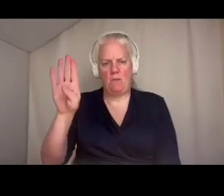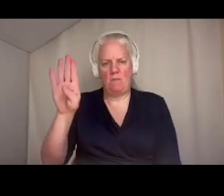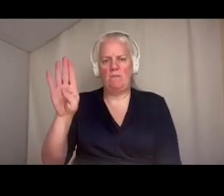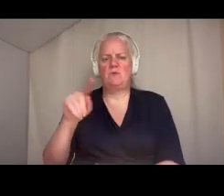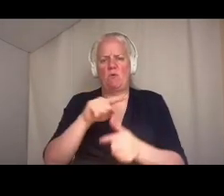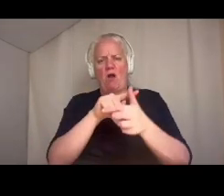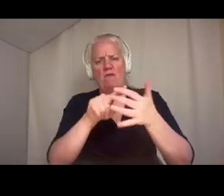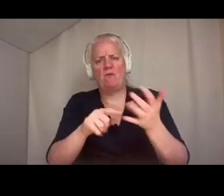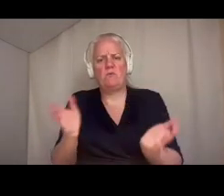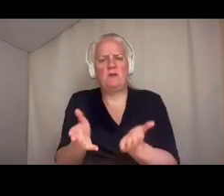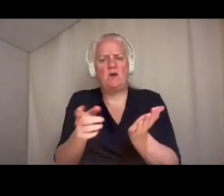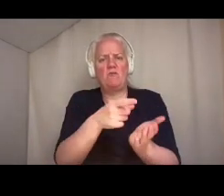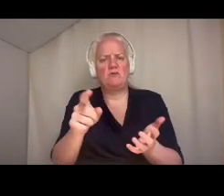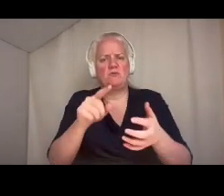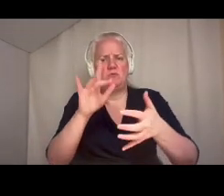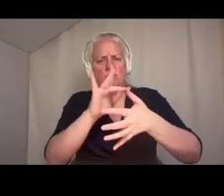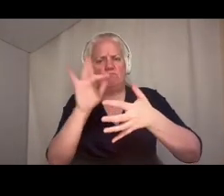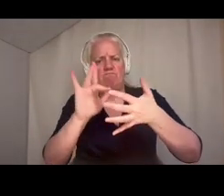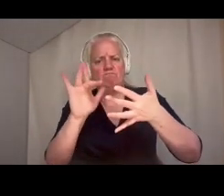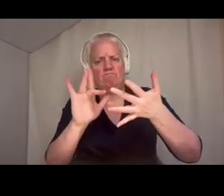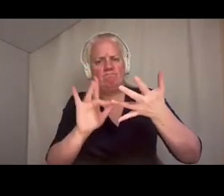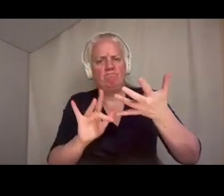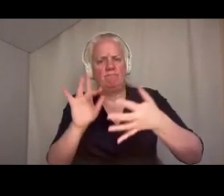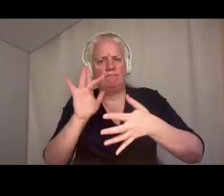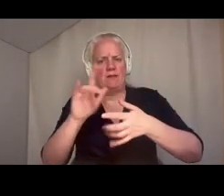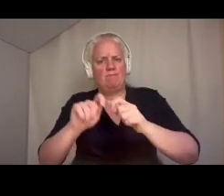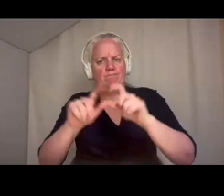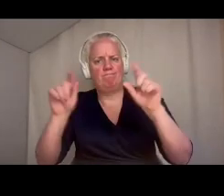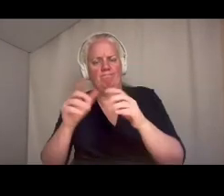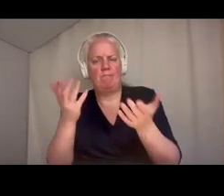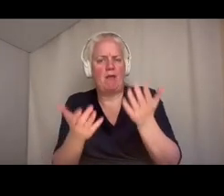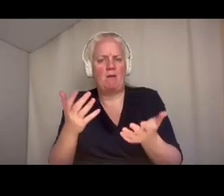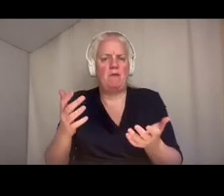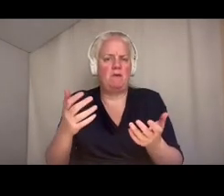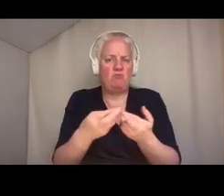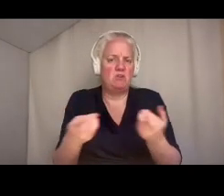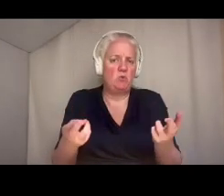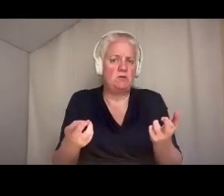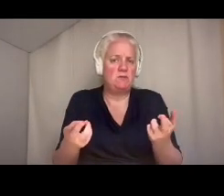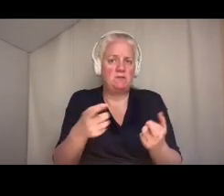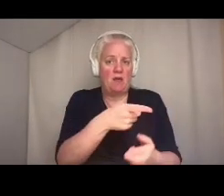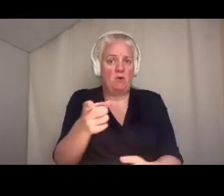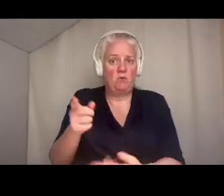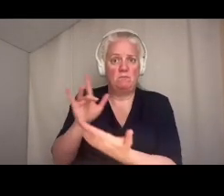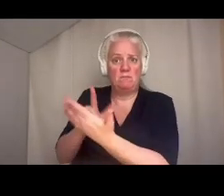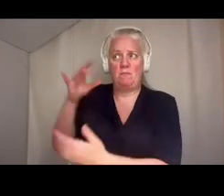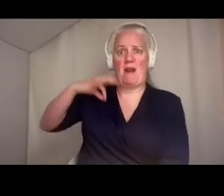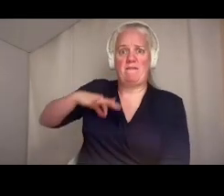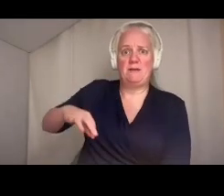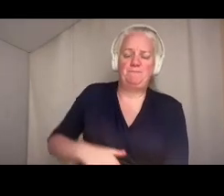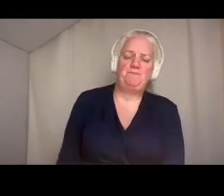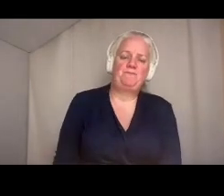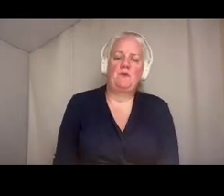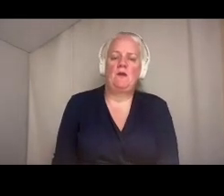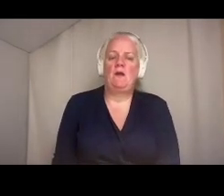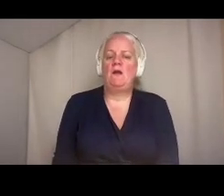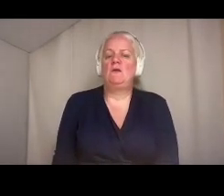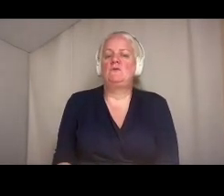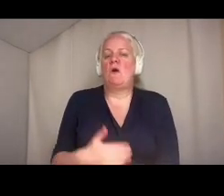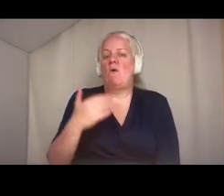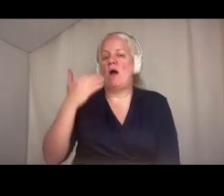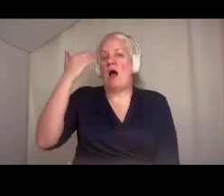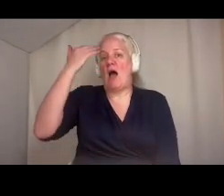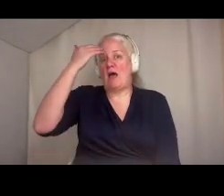and check out resources that may benefit you. So I know during the webinar,